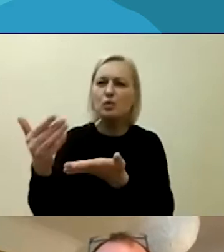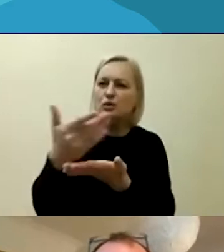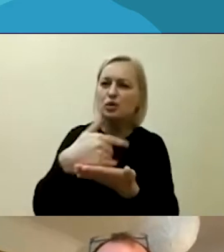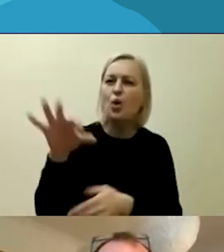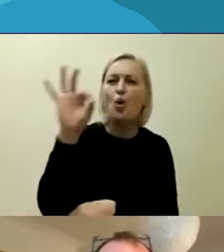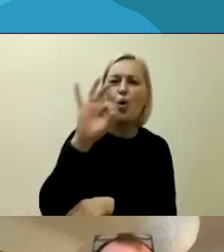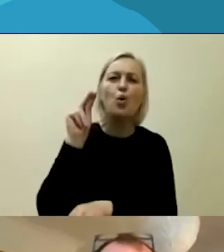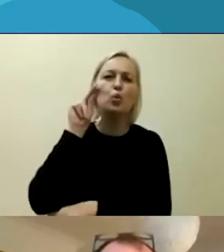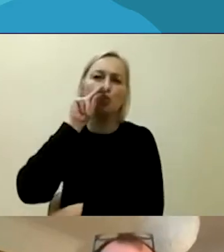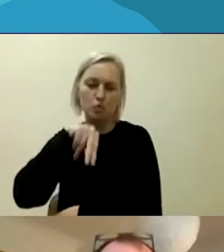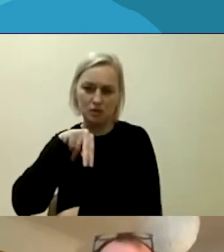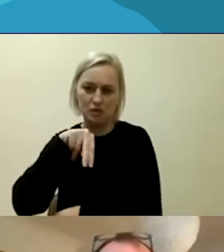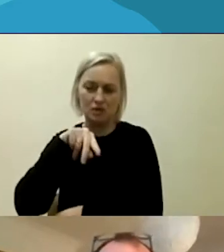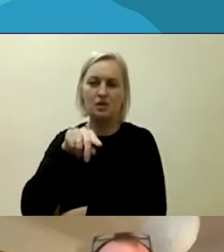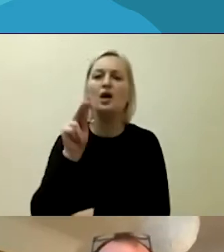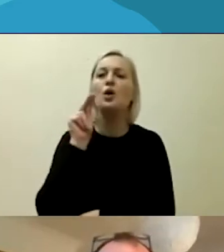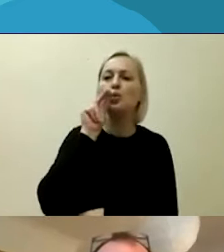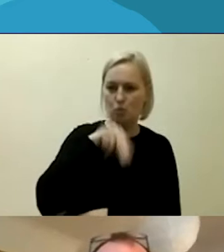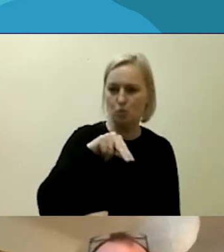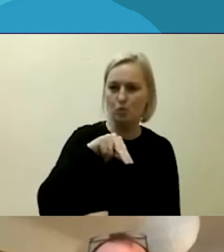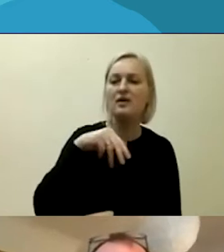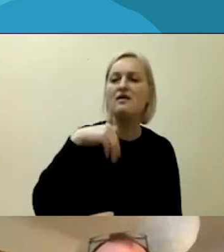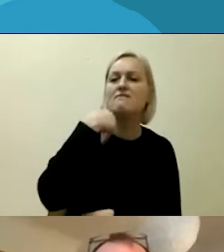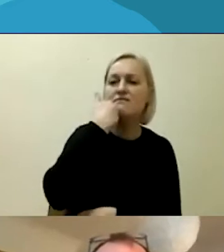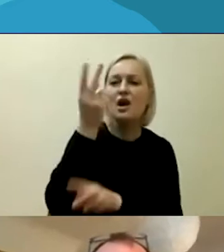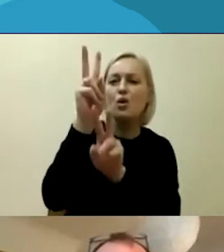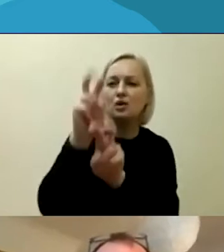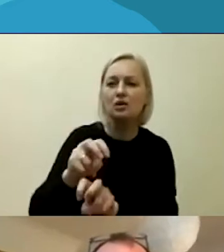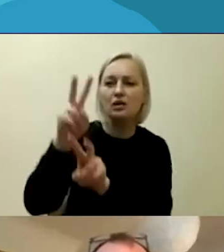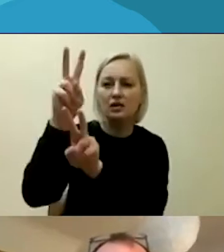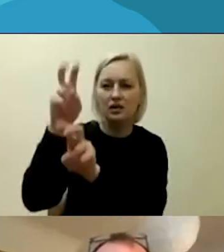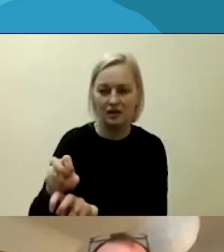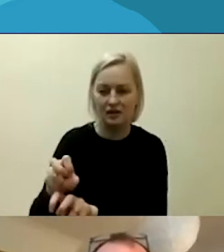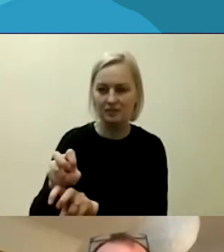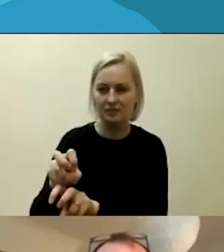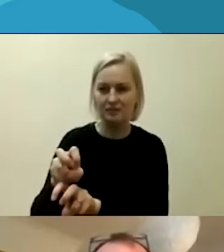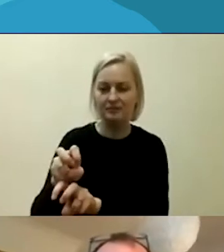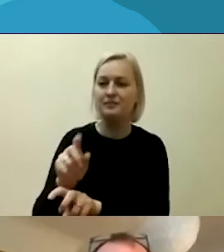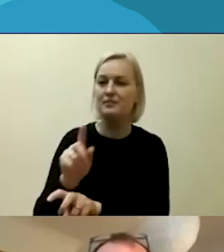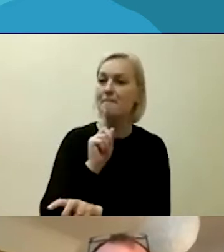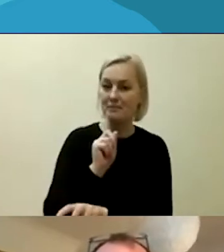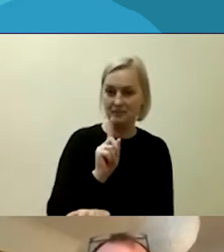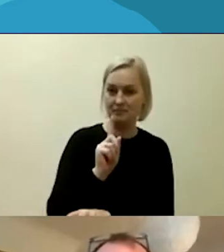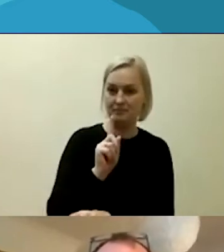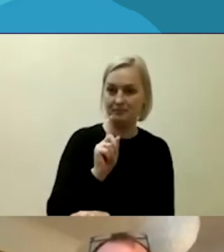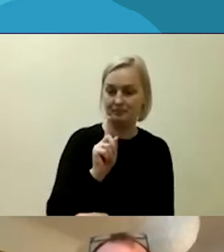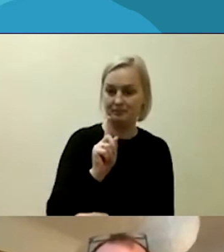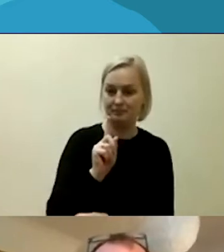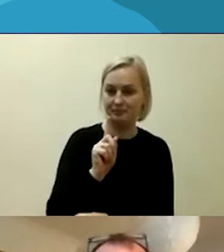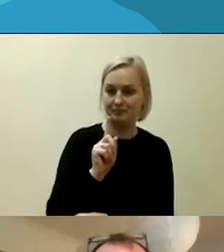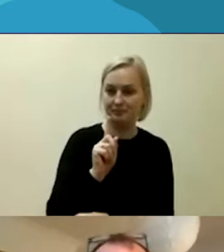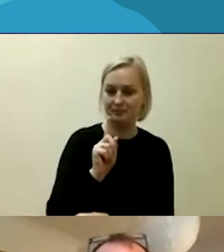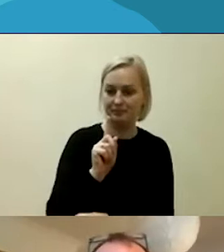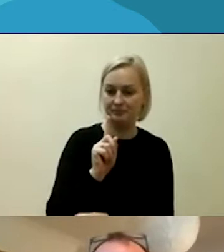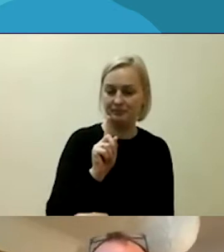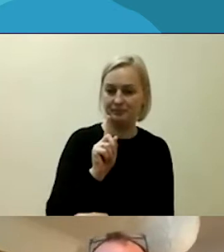means that it can be anonymous. But at the same time, the data is verified. Our methodology is robust, it's